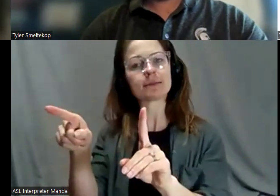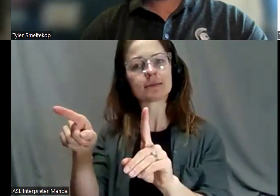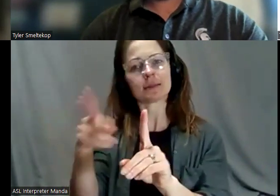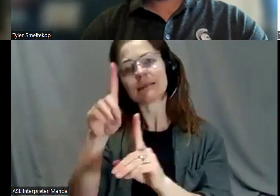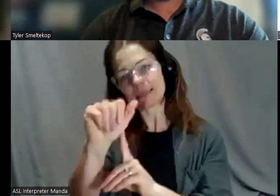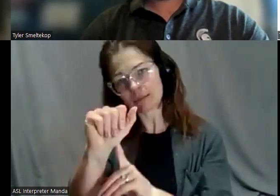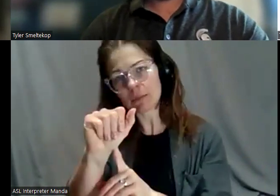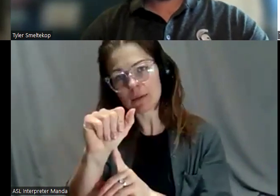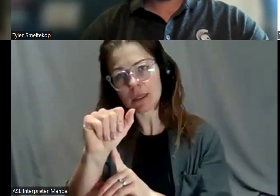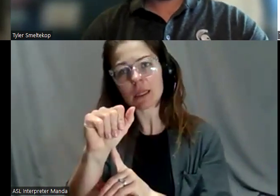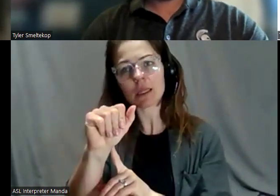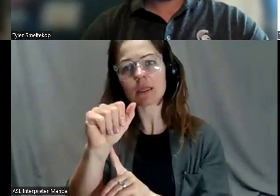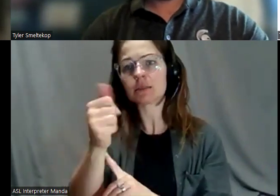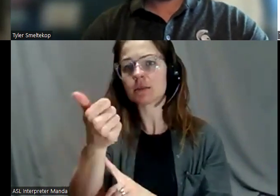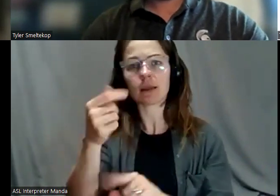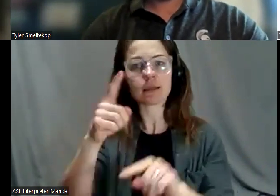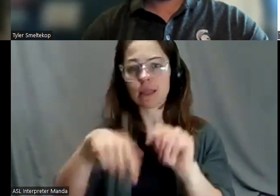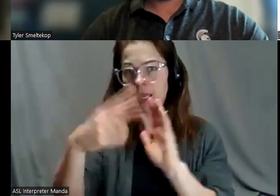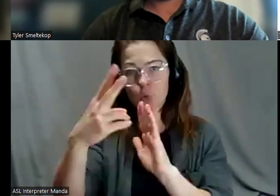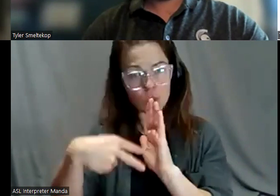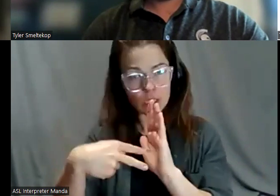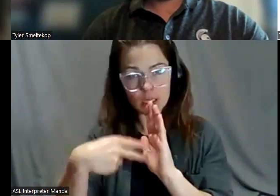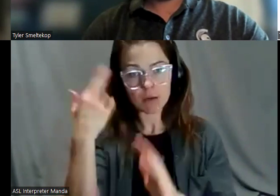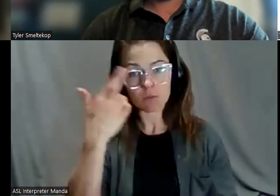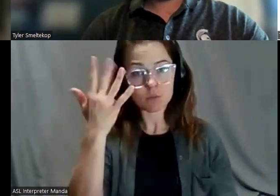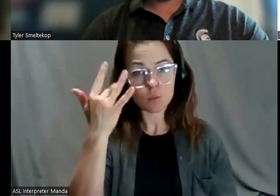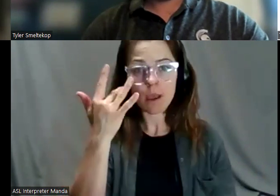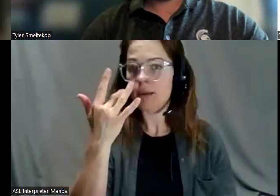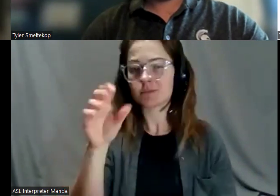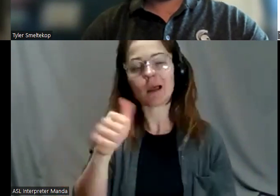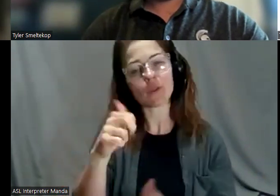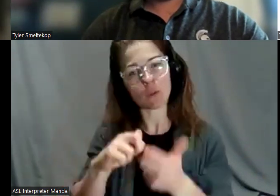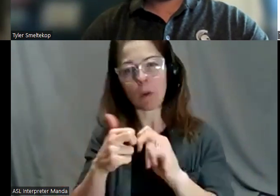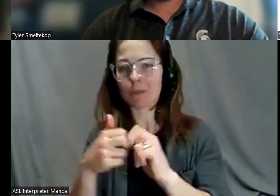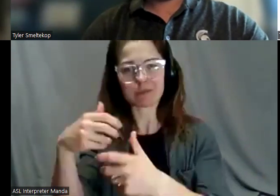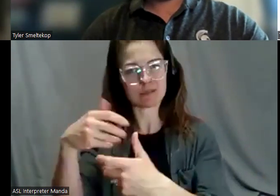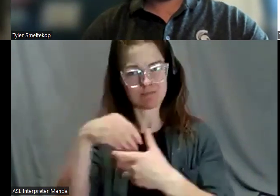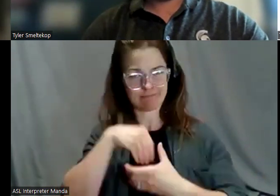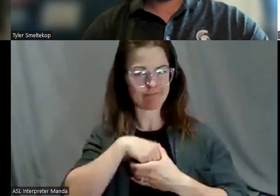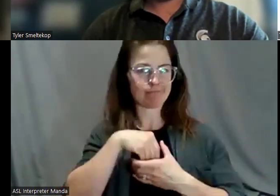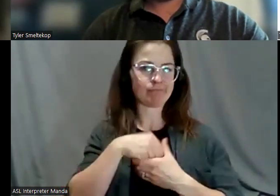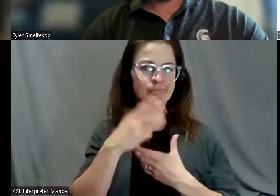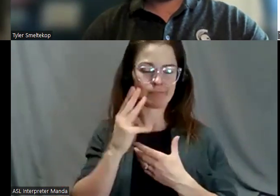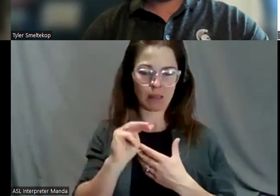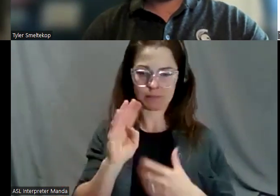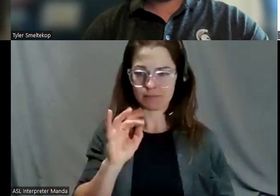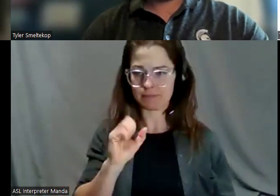disabilities that are not able to read because of so many other forms of